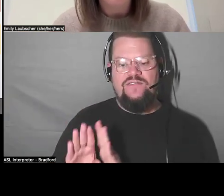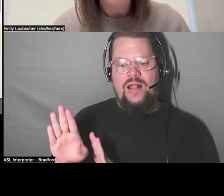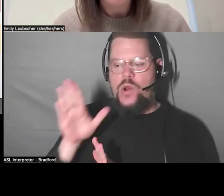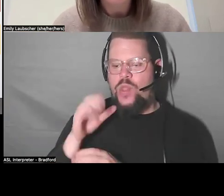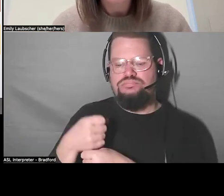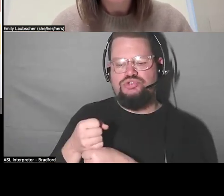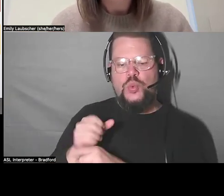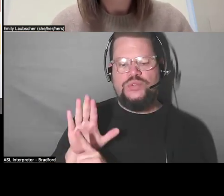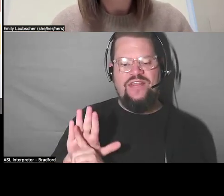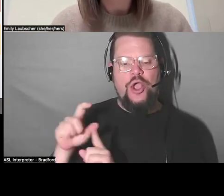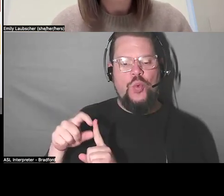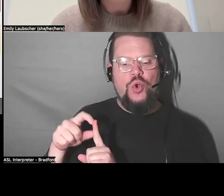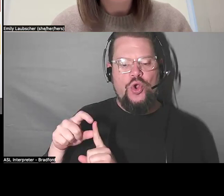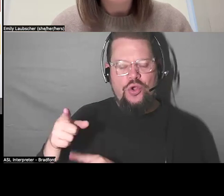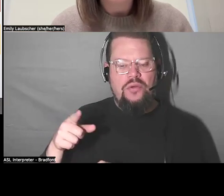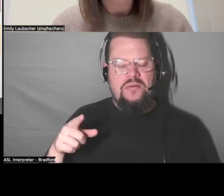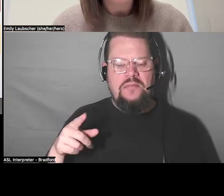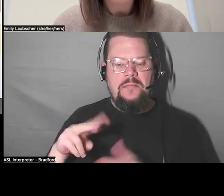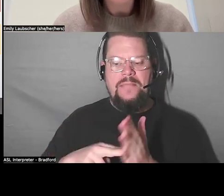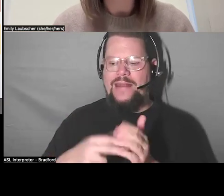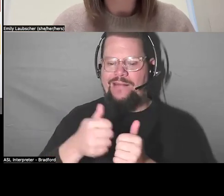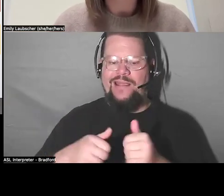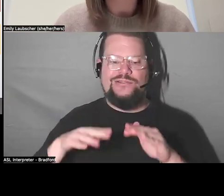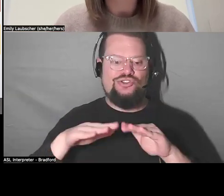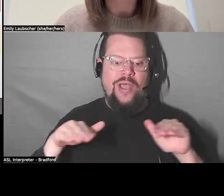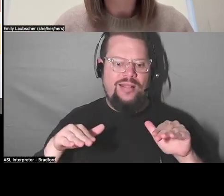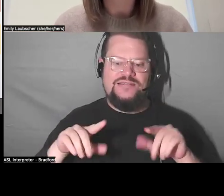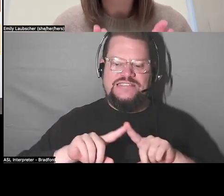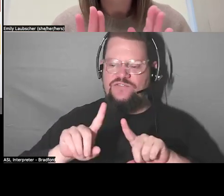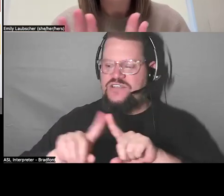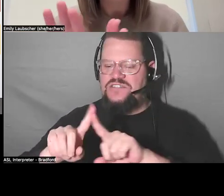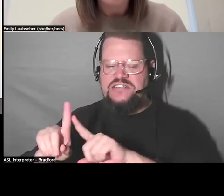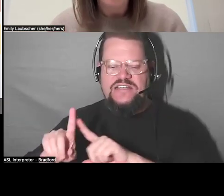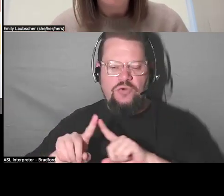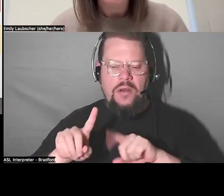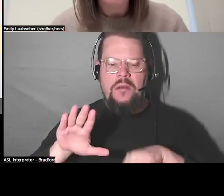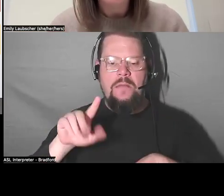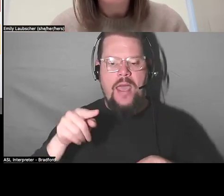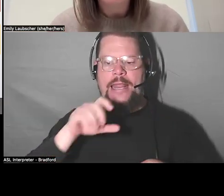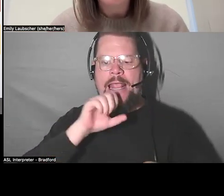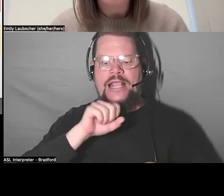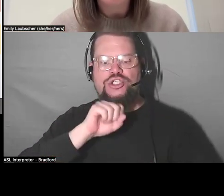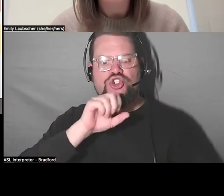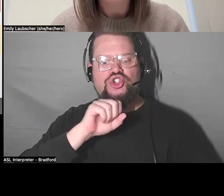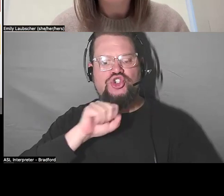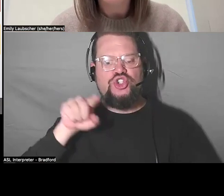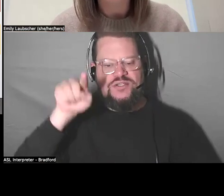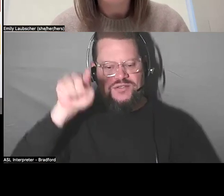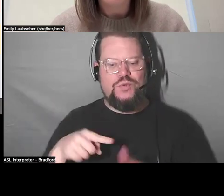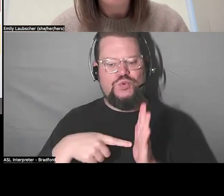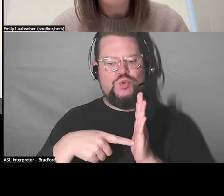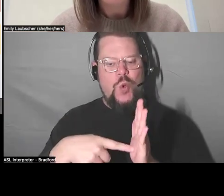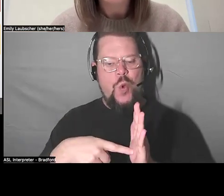word. So obviously every child is different, but these ages here